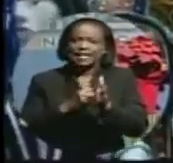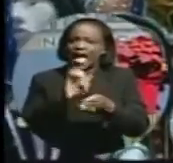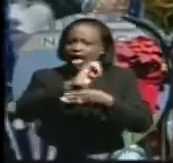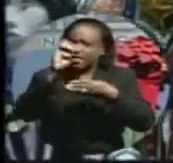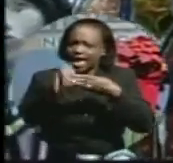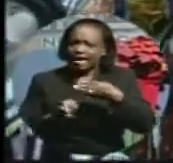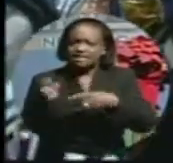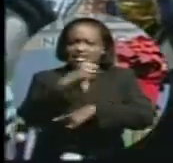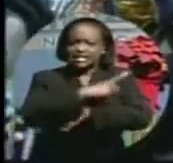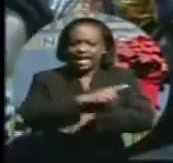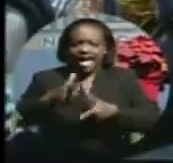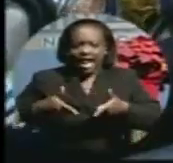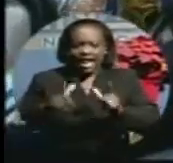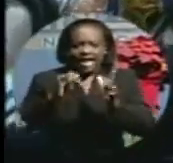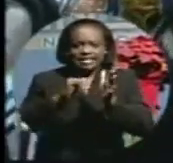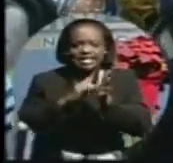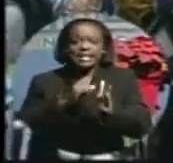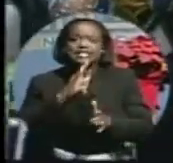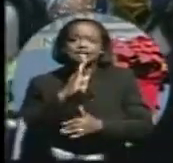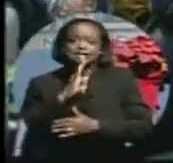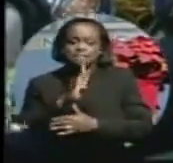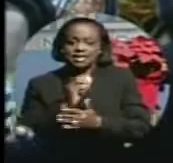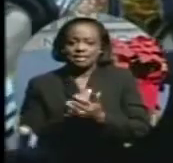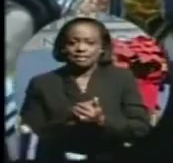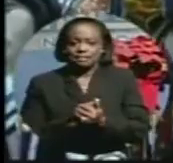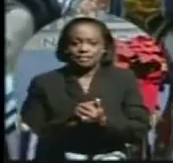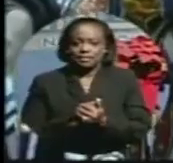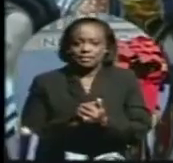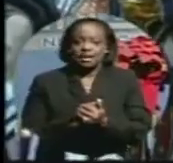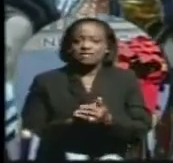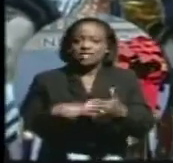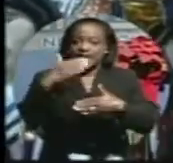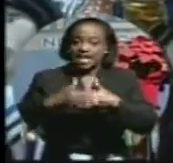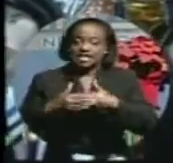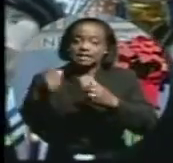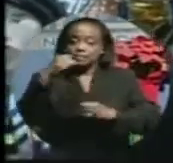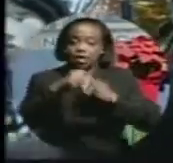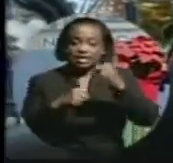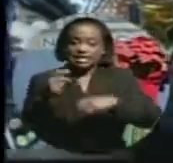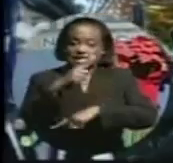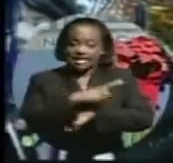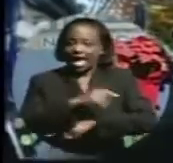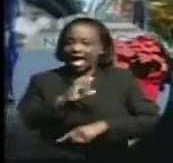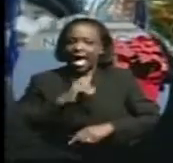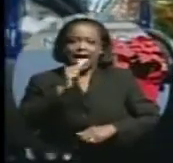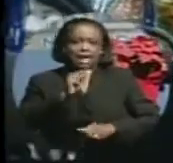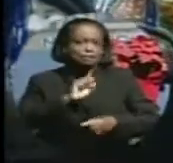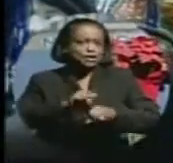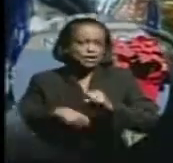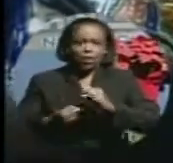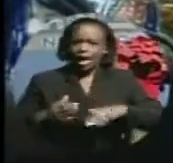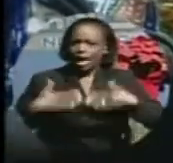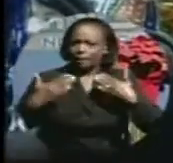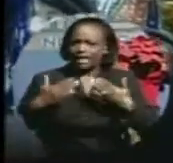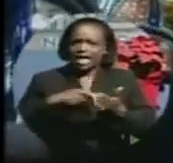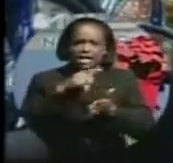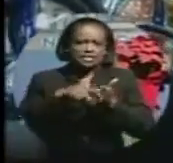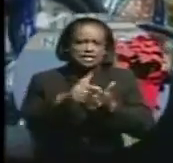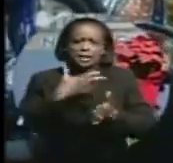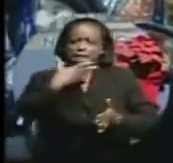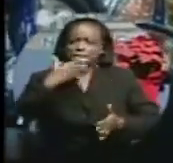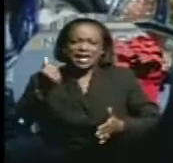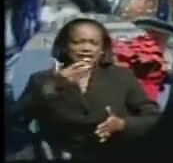The Beatles, see Mumra's coming back again for the next Boxing Day Championship. I am so happy, and this is the